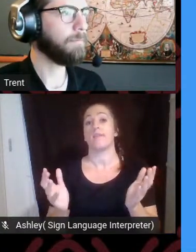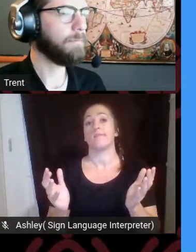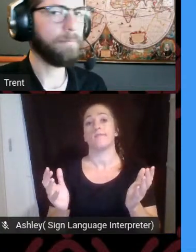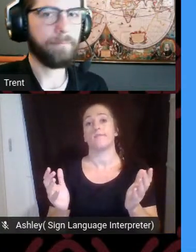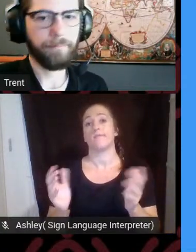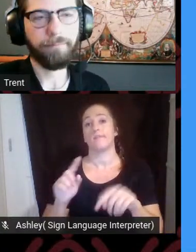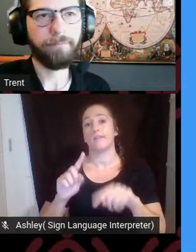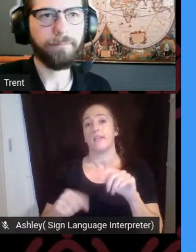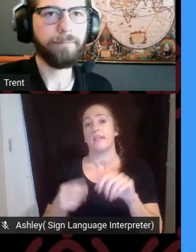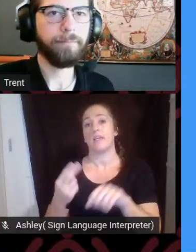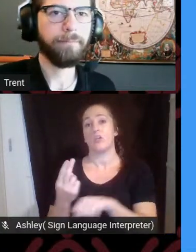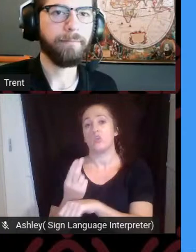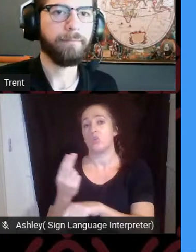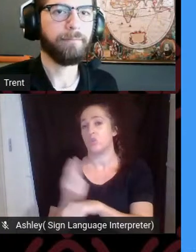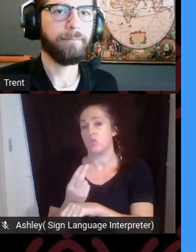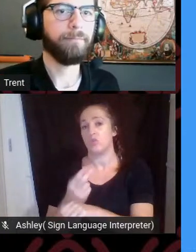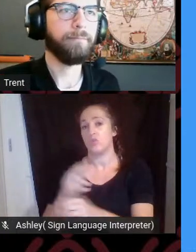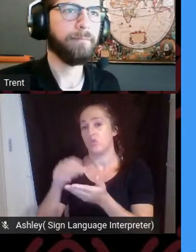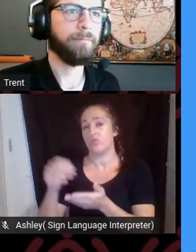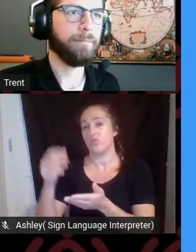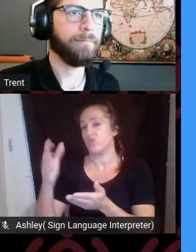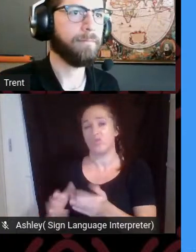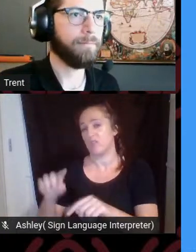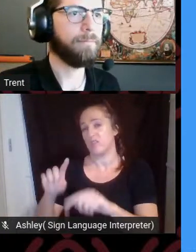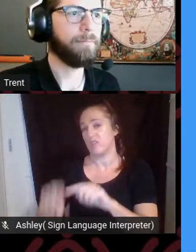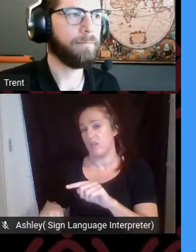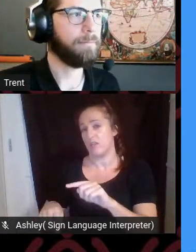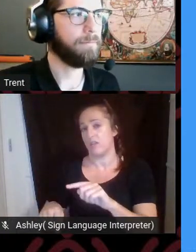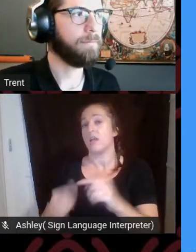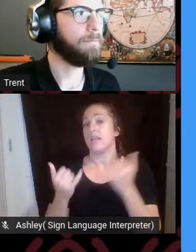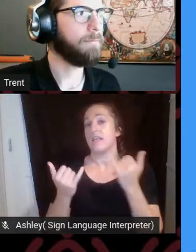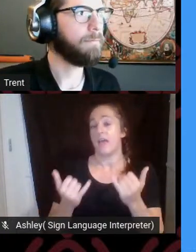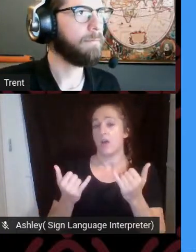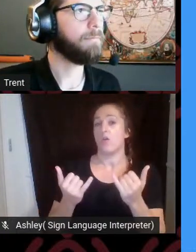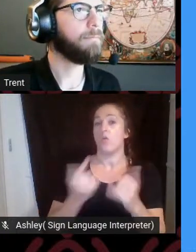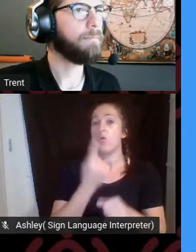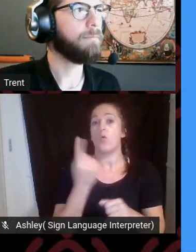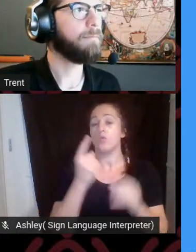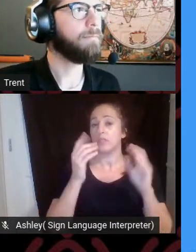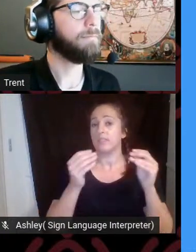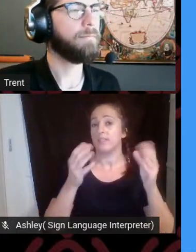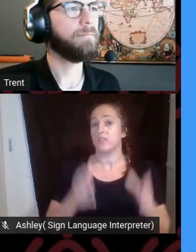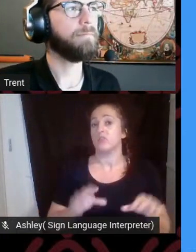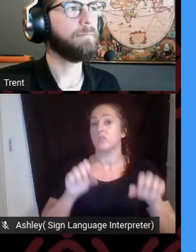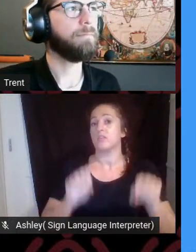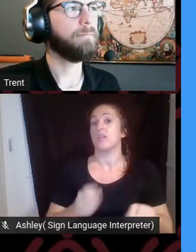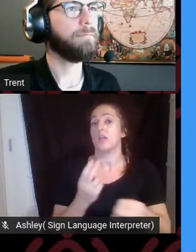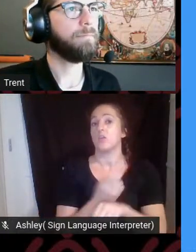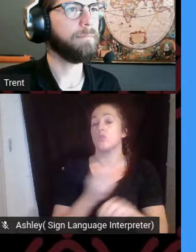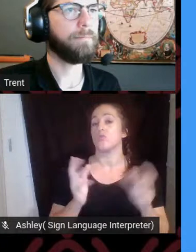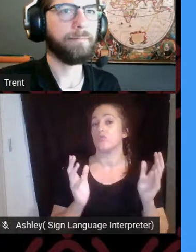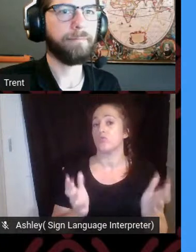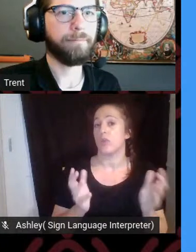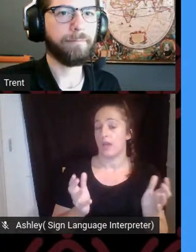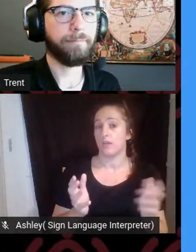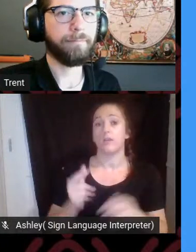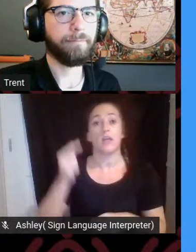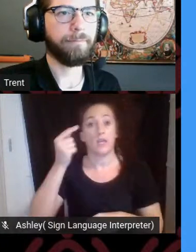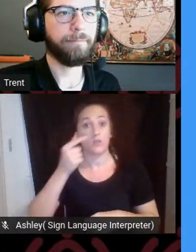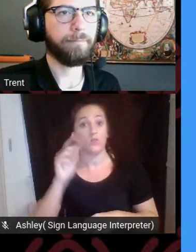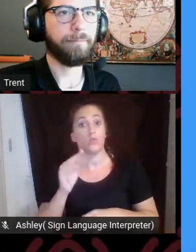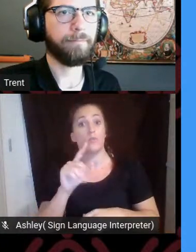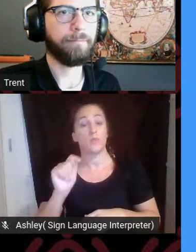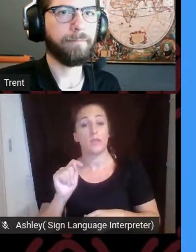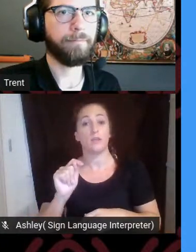So chat is only available for our teachers now. And then Google Meet. Google Meet, again, is our video conferencing app. This is how you're going